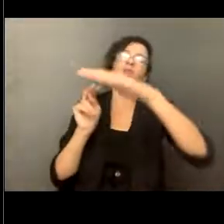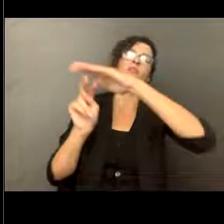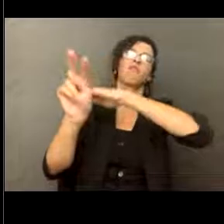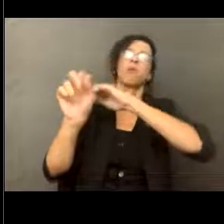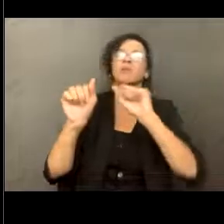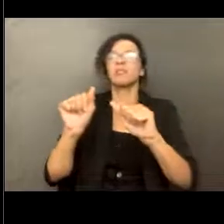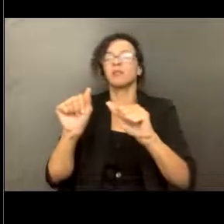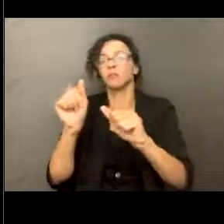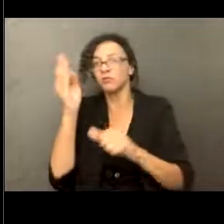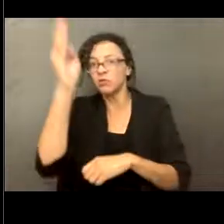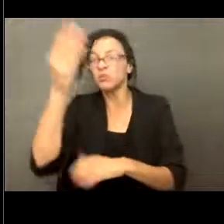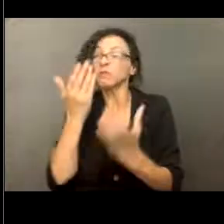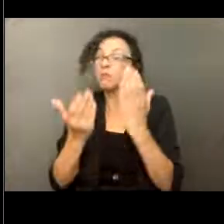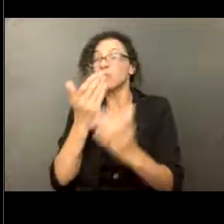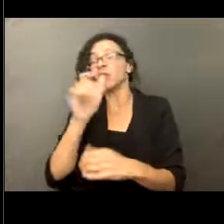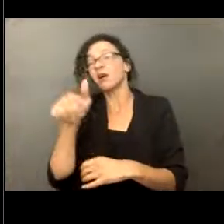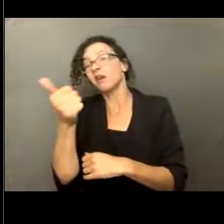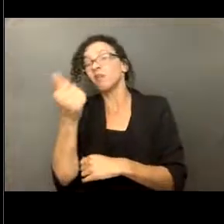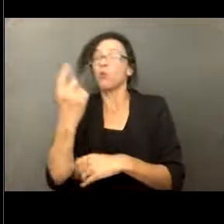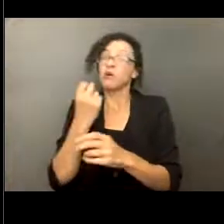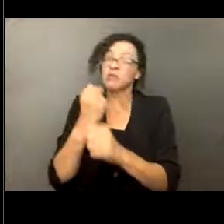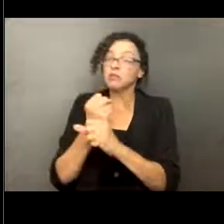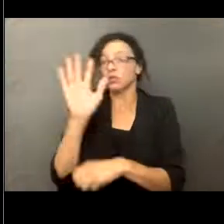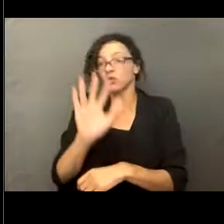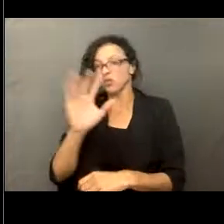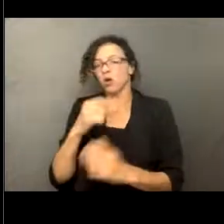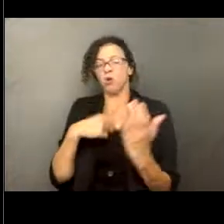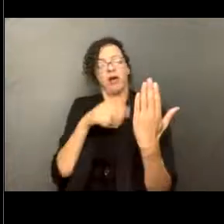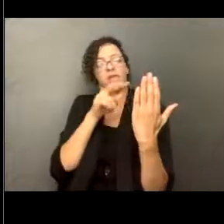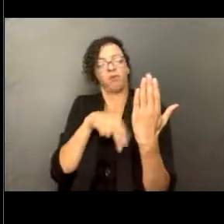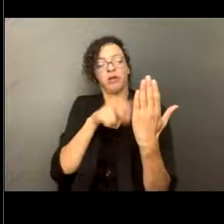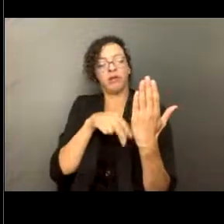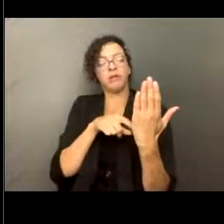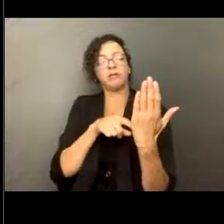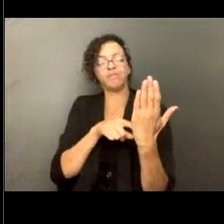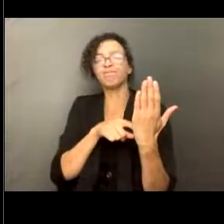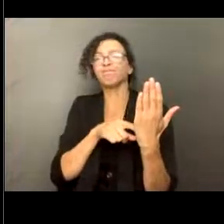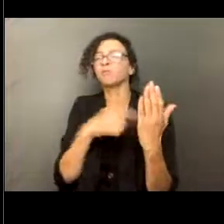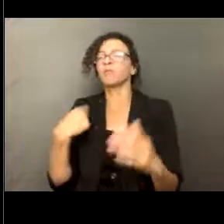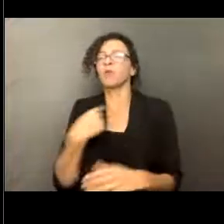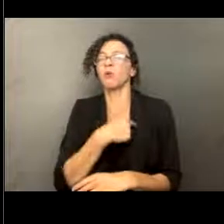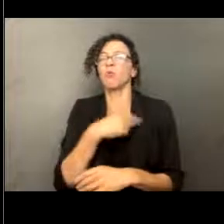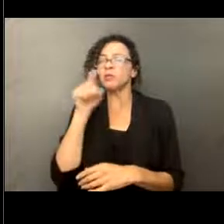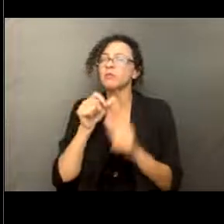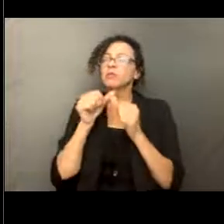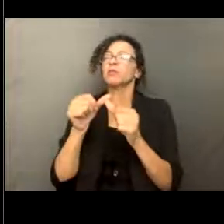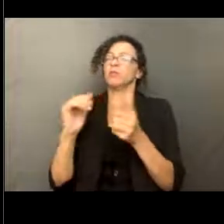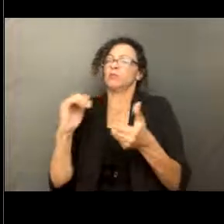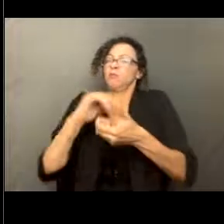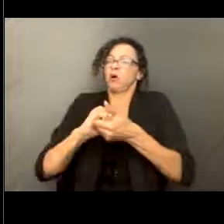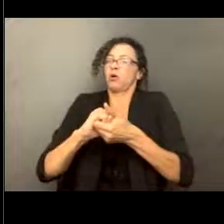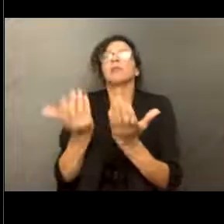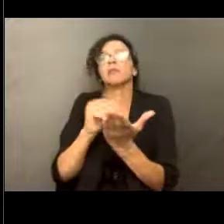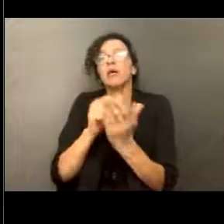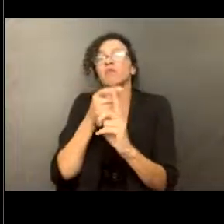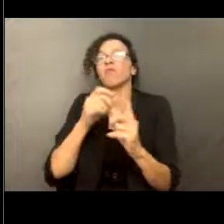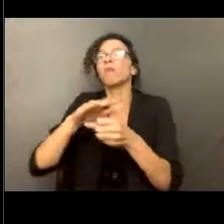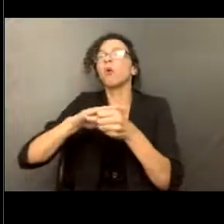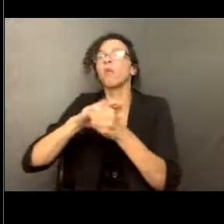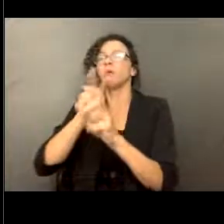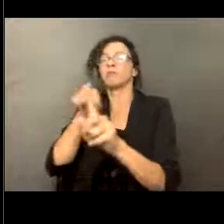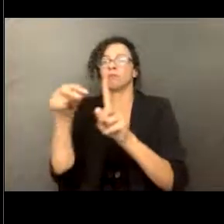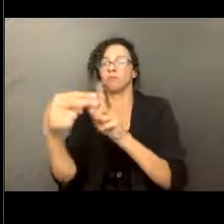read. So I think that we need to continually work to partner. And again, from the local perspective, that the partnerships